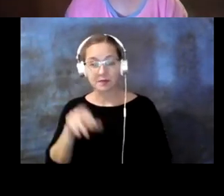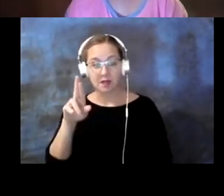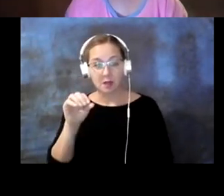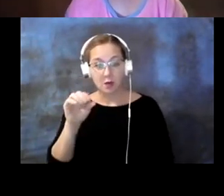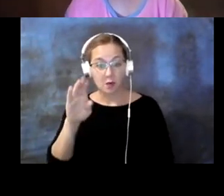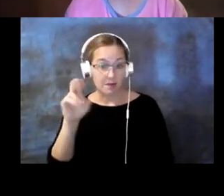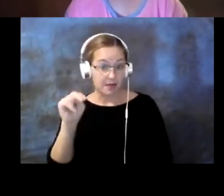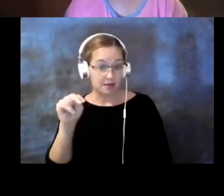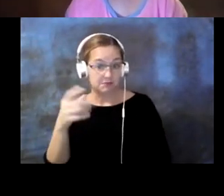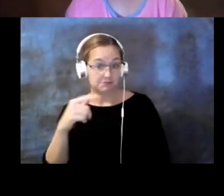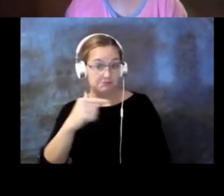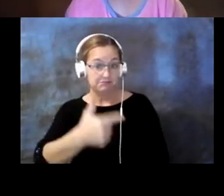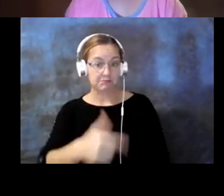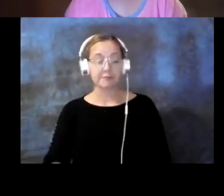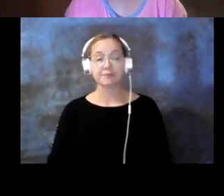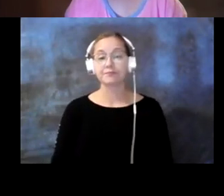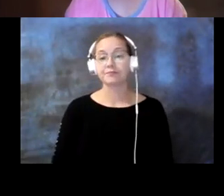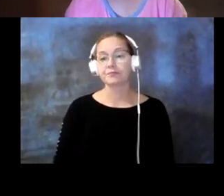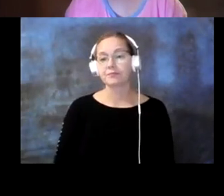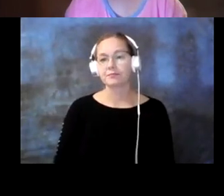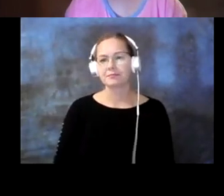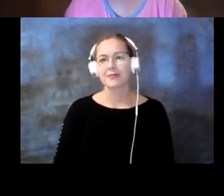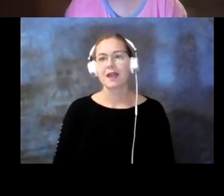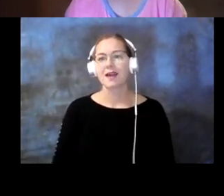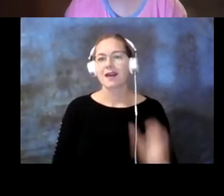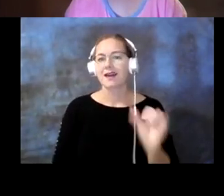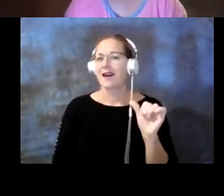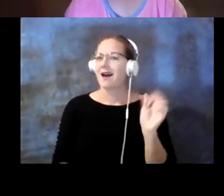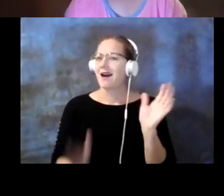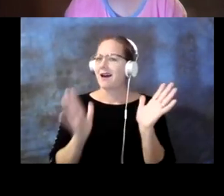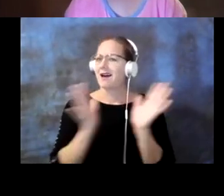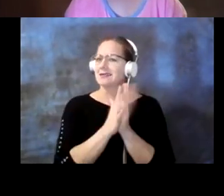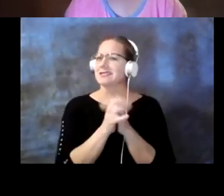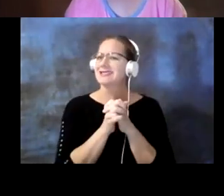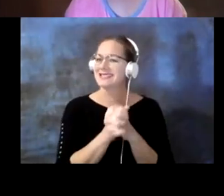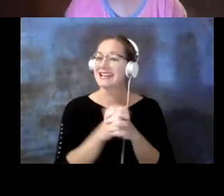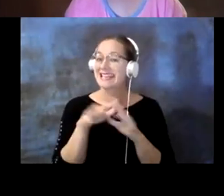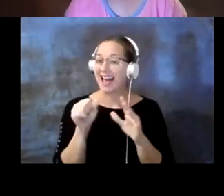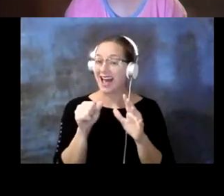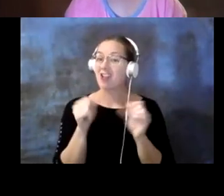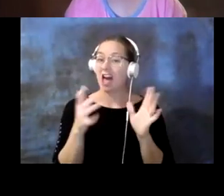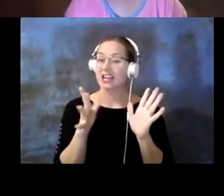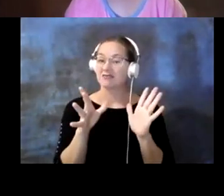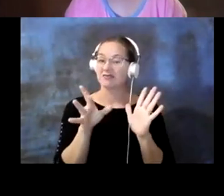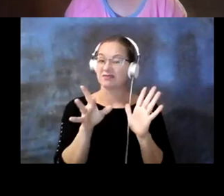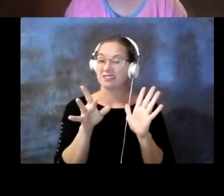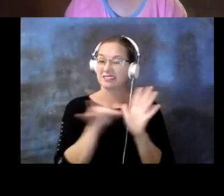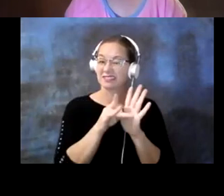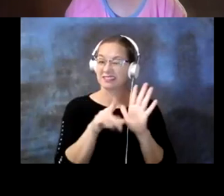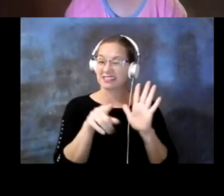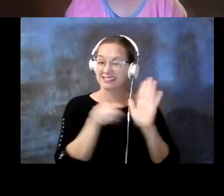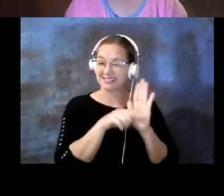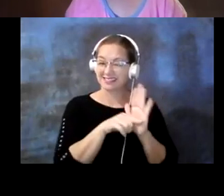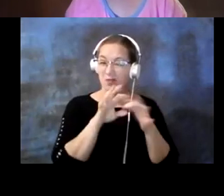Yes, a lot of stigma around disability and sexuality has to